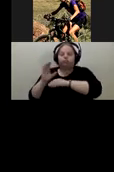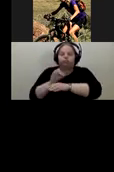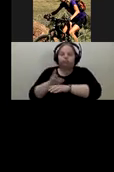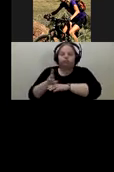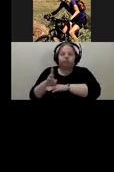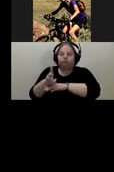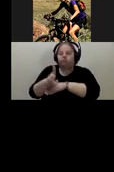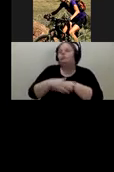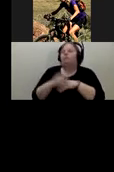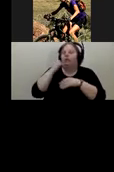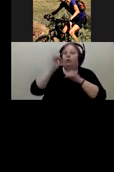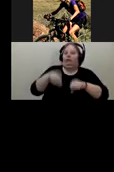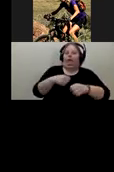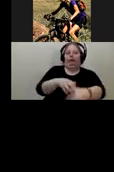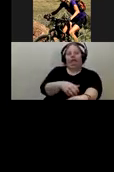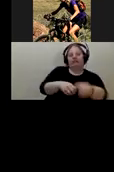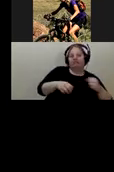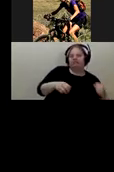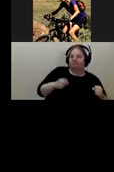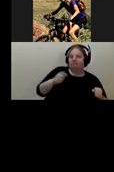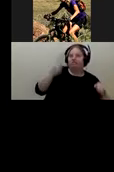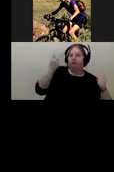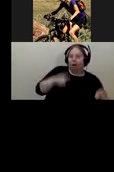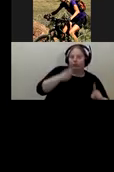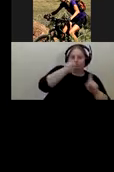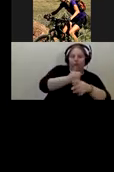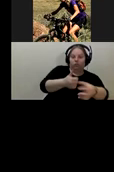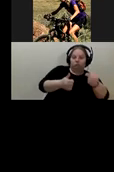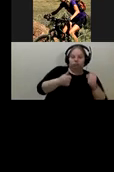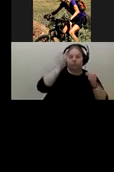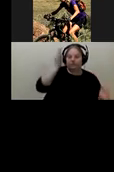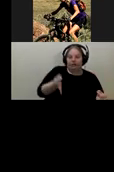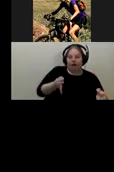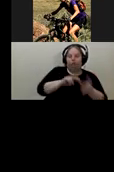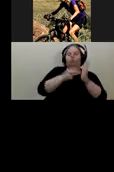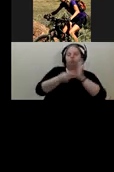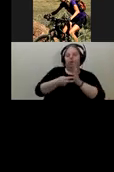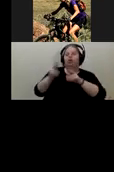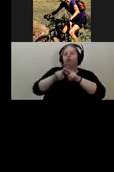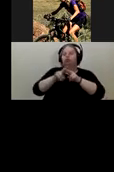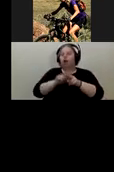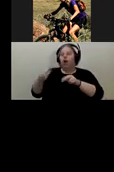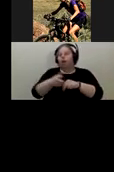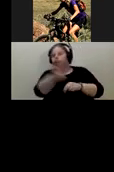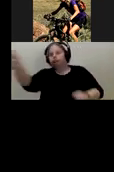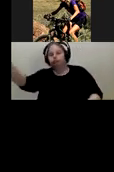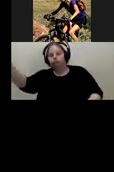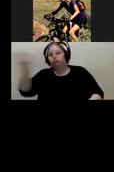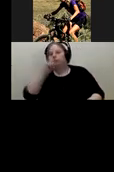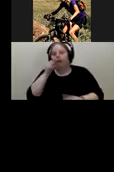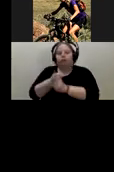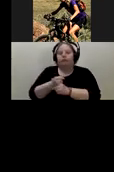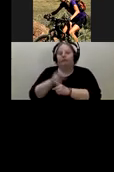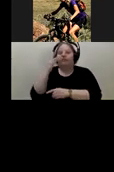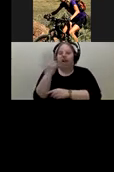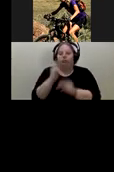reach. If you pull that lever, you're going to divert the track so it misses the five people, but it